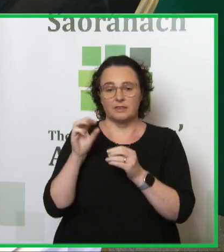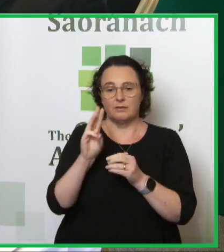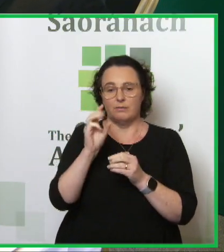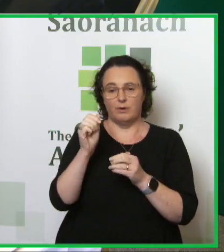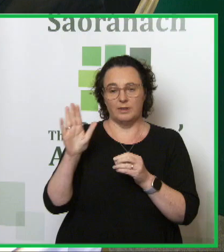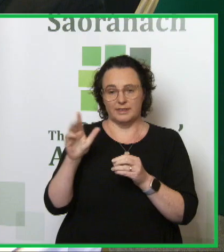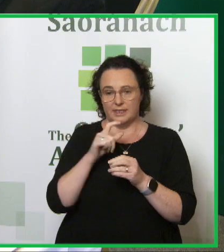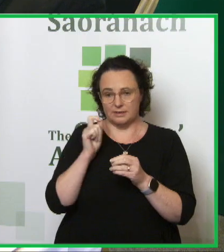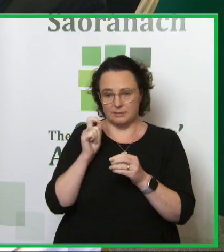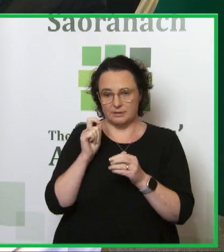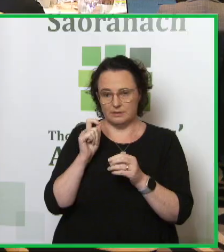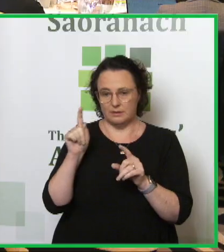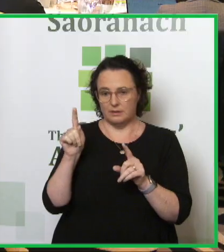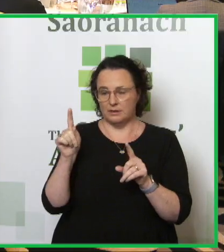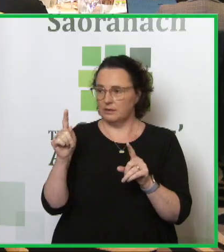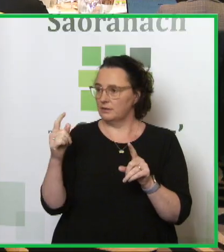Mary, please.